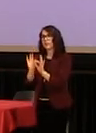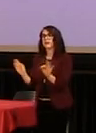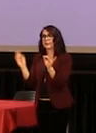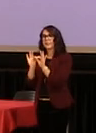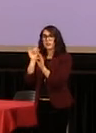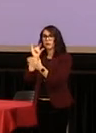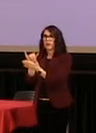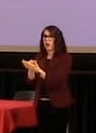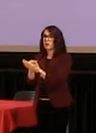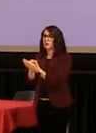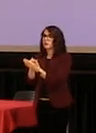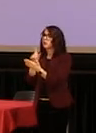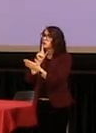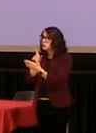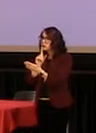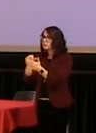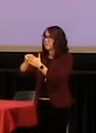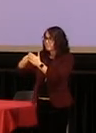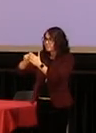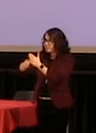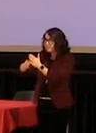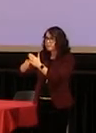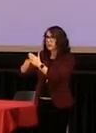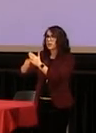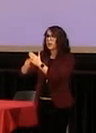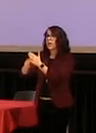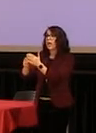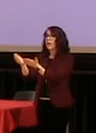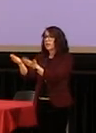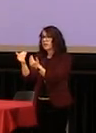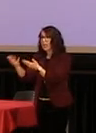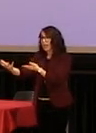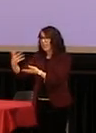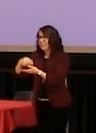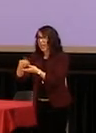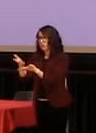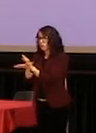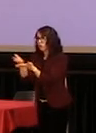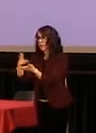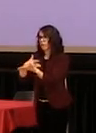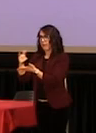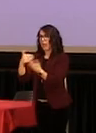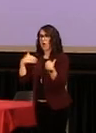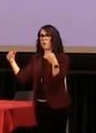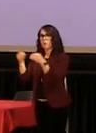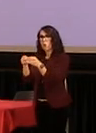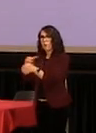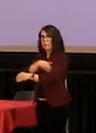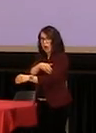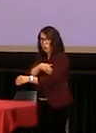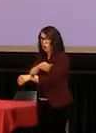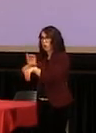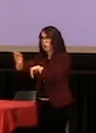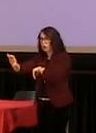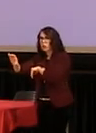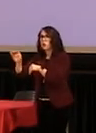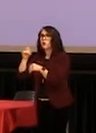I think that will make them more engaged and feel like they have more power over what they're doing.